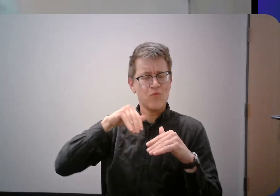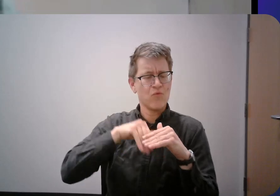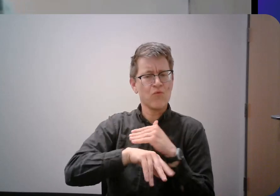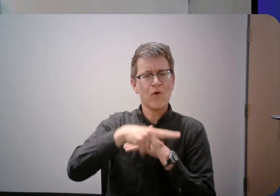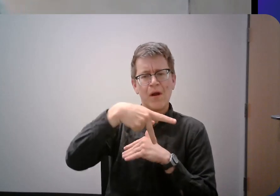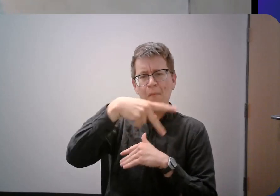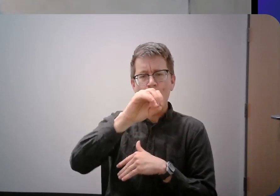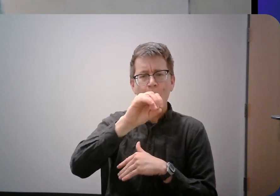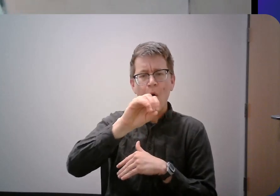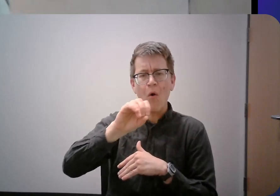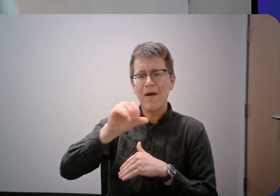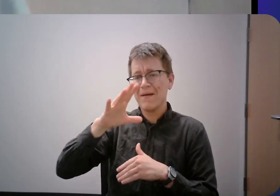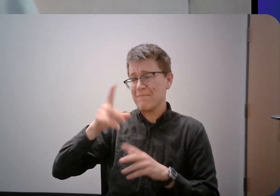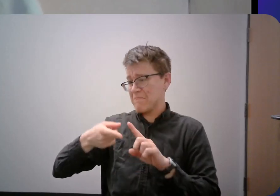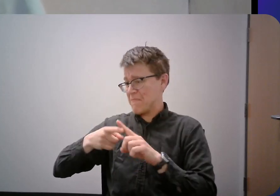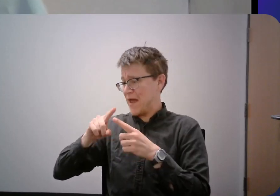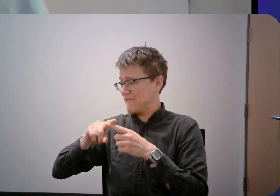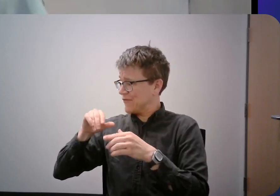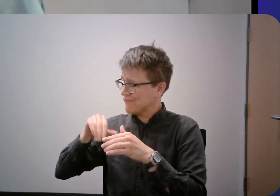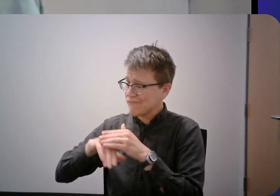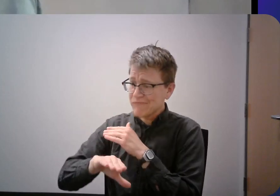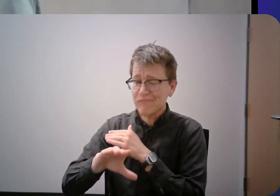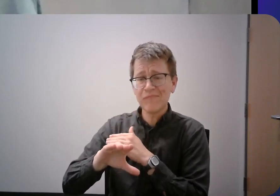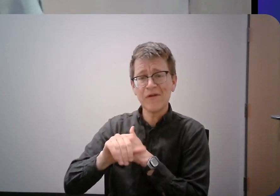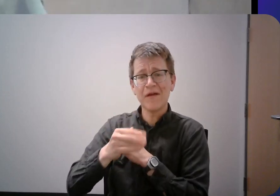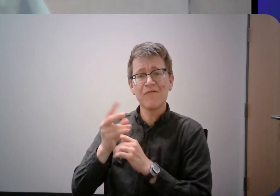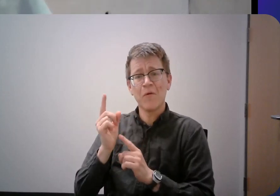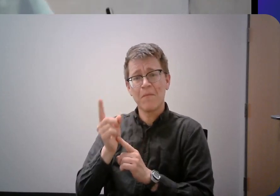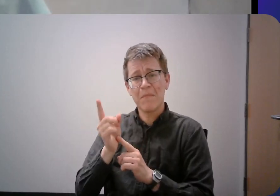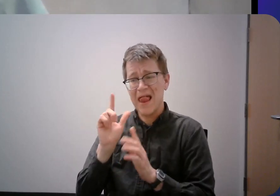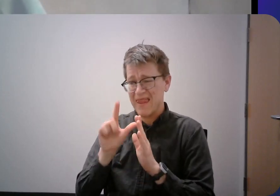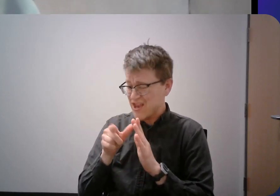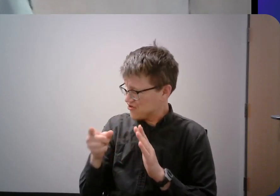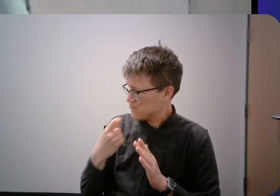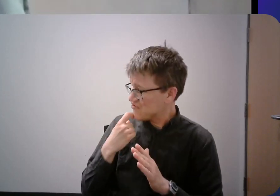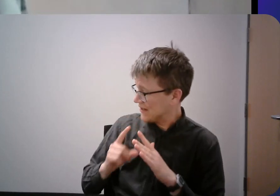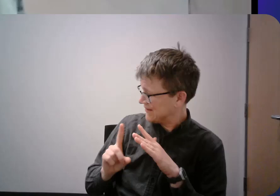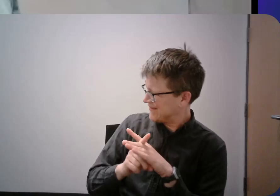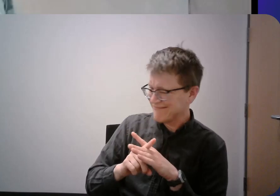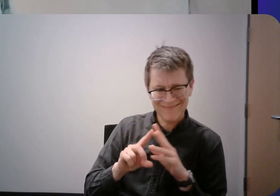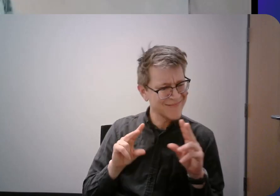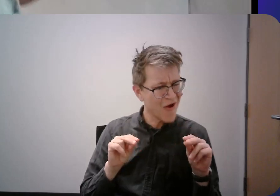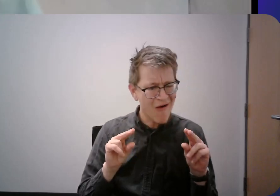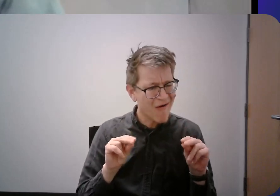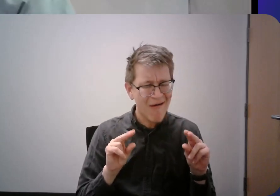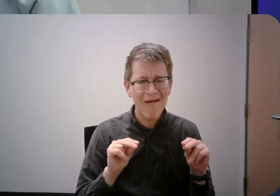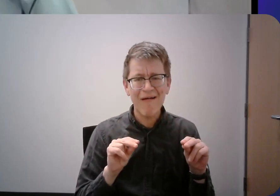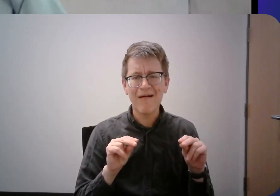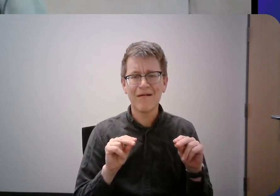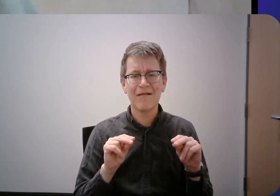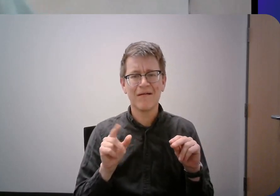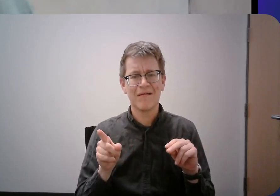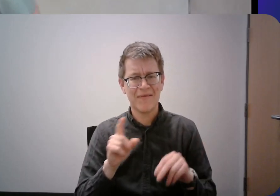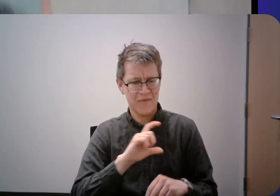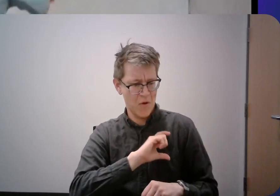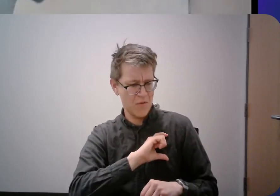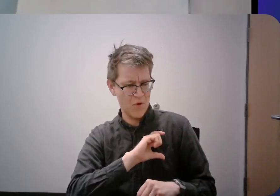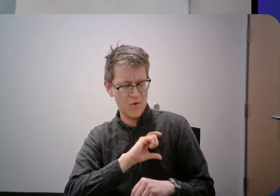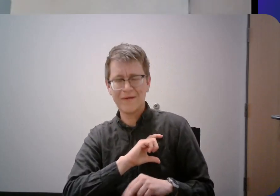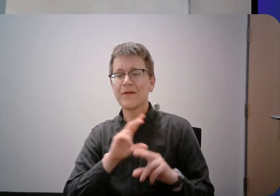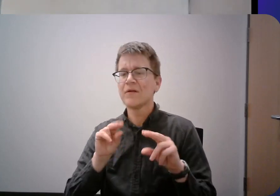No, you didn't. That's the police? Huh? That's the police? No, the post office and other people, and yeah, it's funny. In any